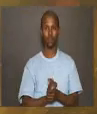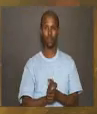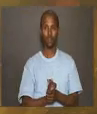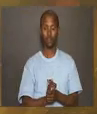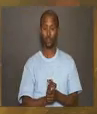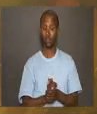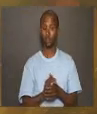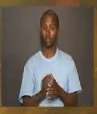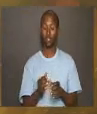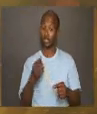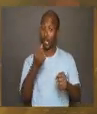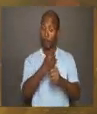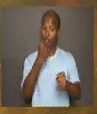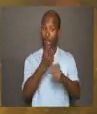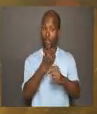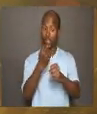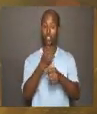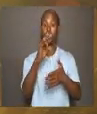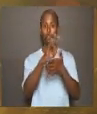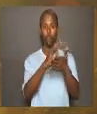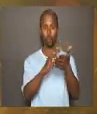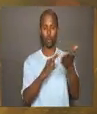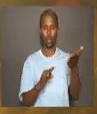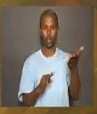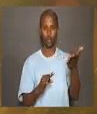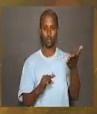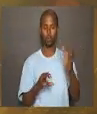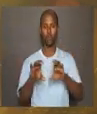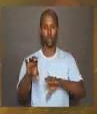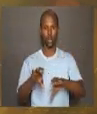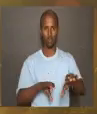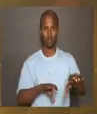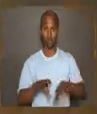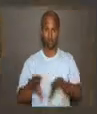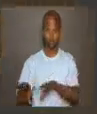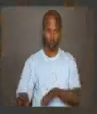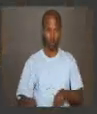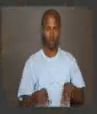Let us apply this formula to an activity, students.